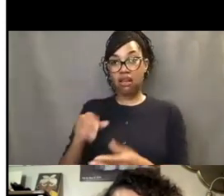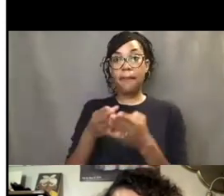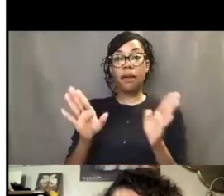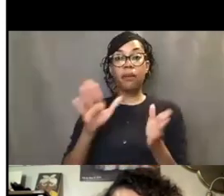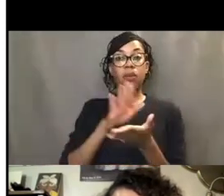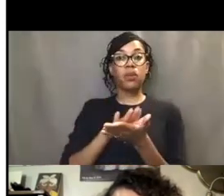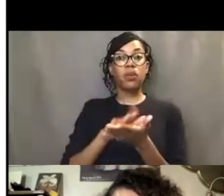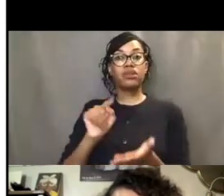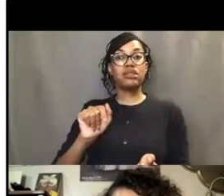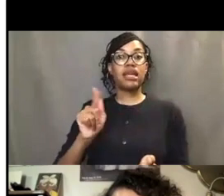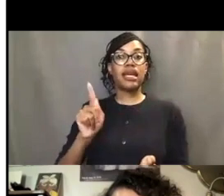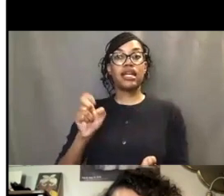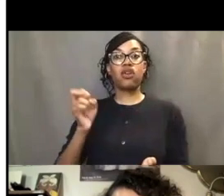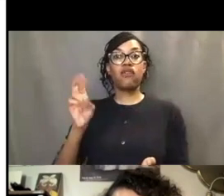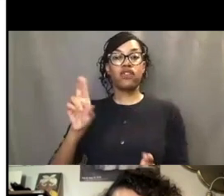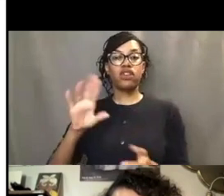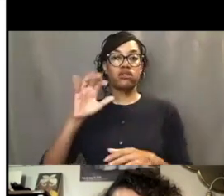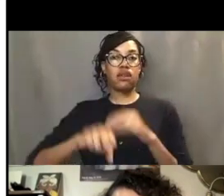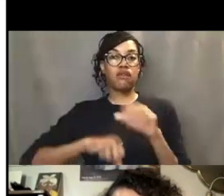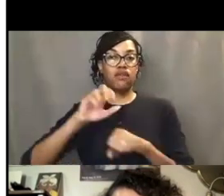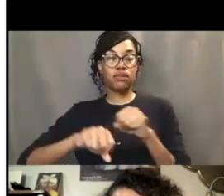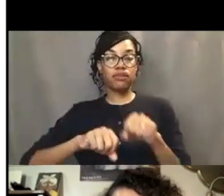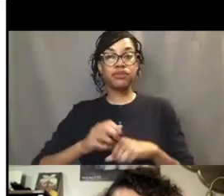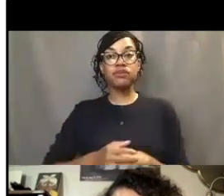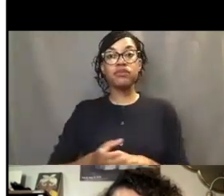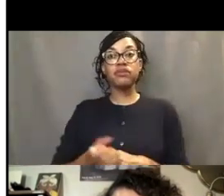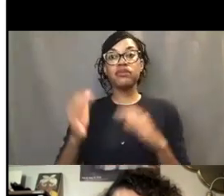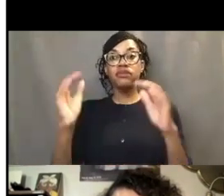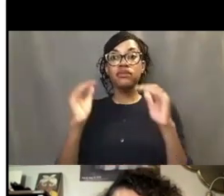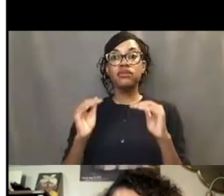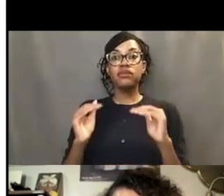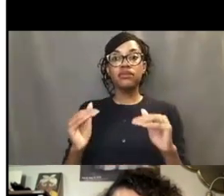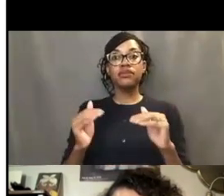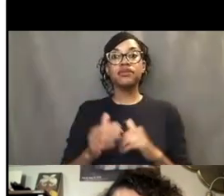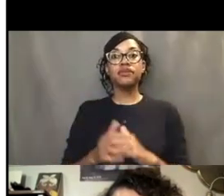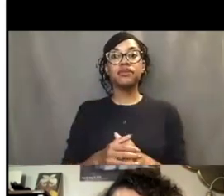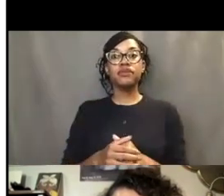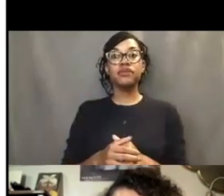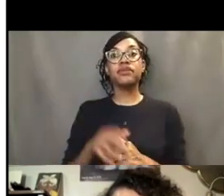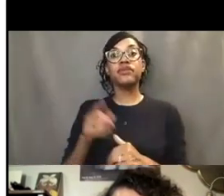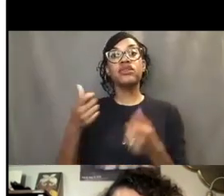a smaller scale an attempt by Dr. Howard Fuller to take over North Division High School.